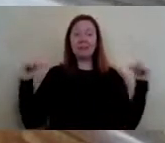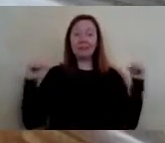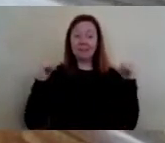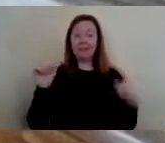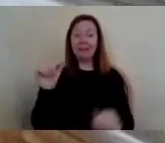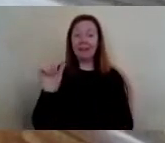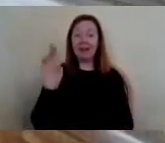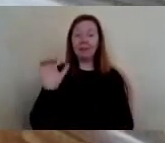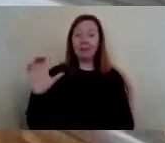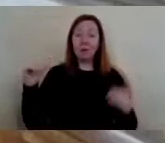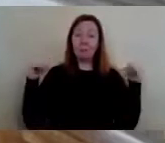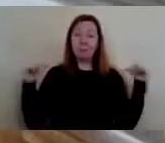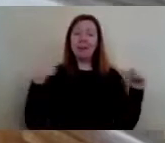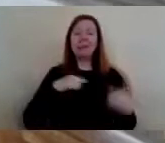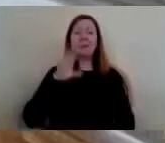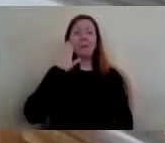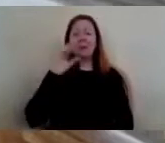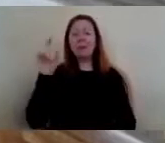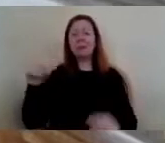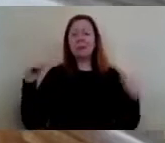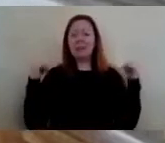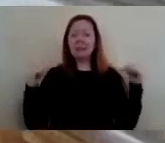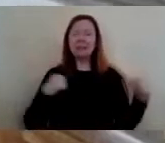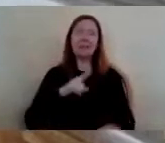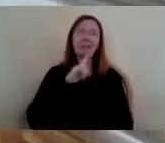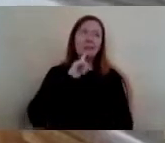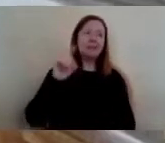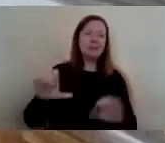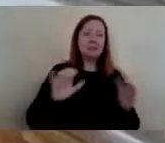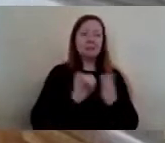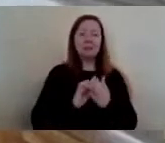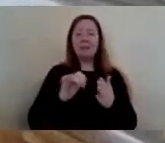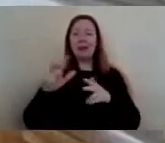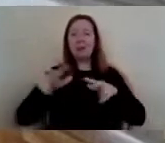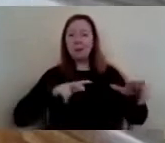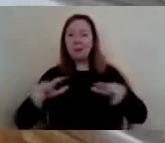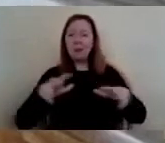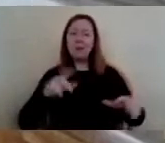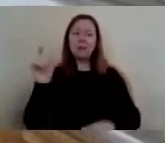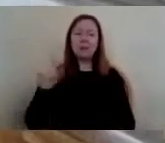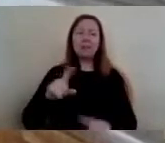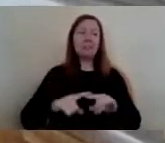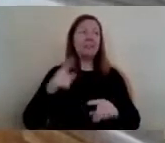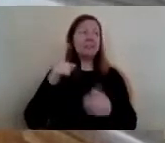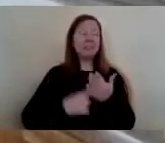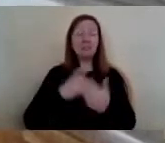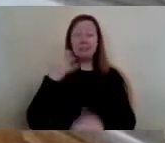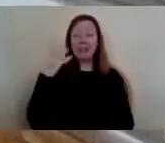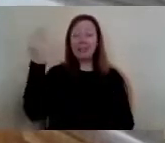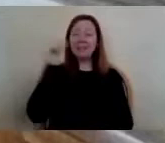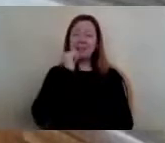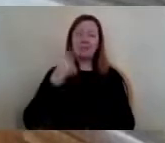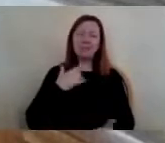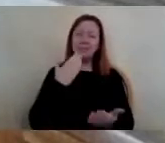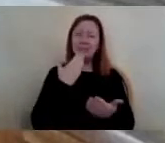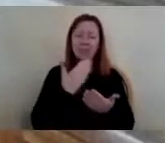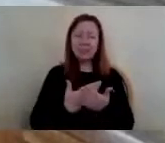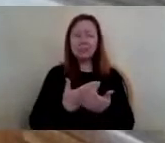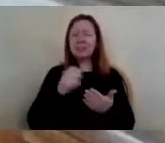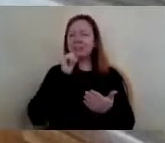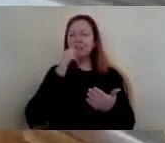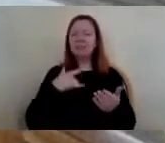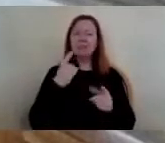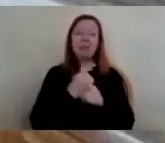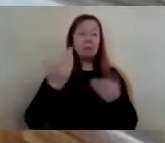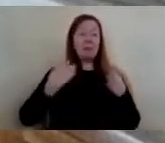exercise and we all know we should exercise. Everyone's like, I should really do this walking, but sometimes getting outside doesn't feel right. Or you might have